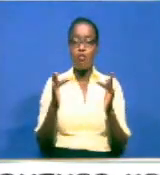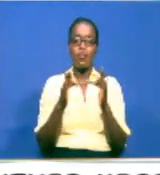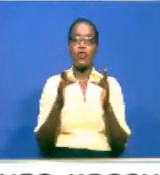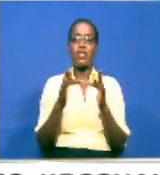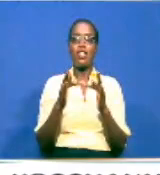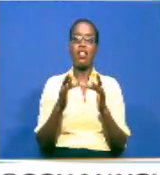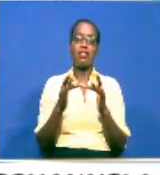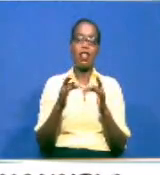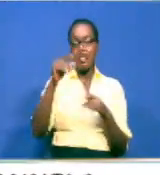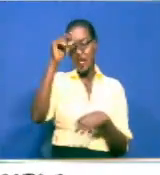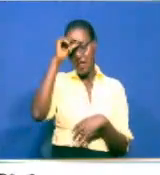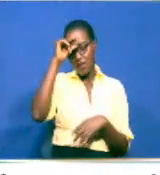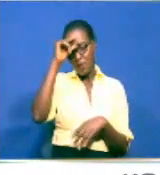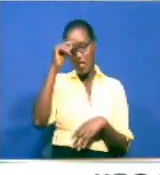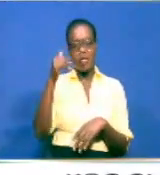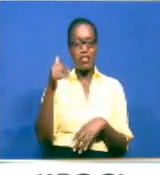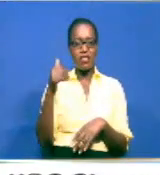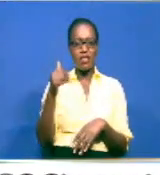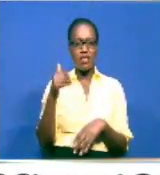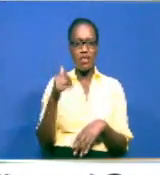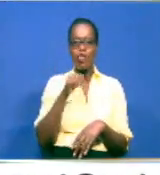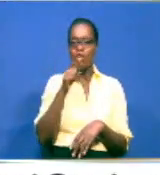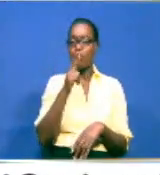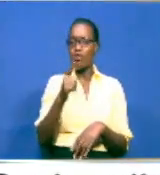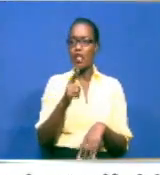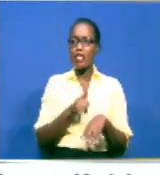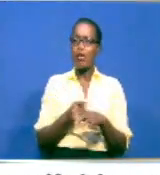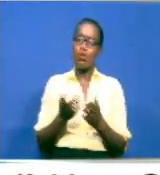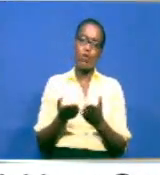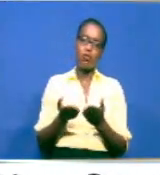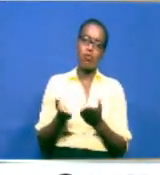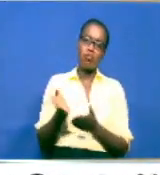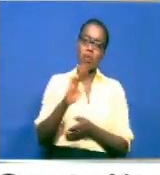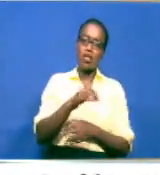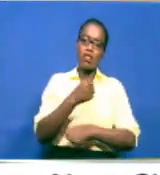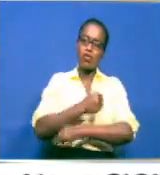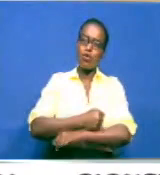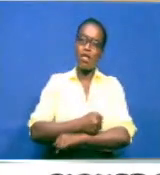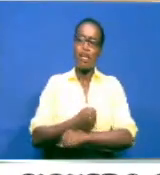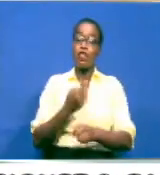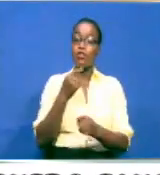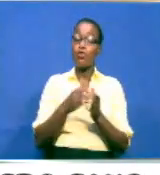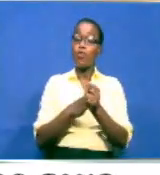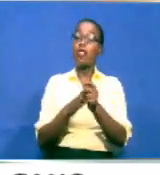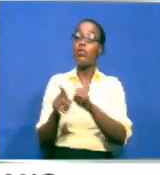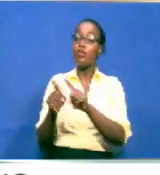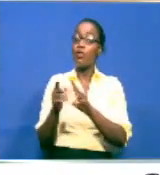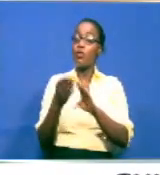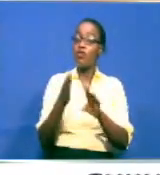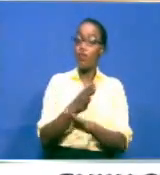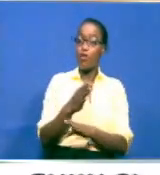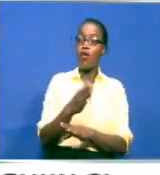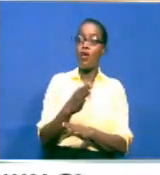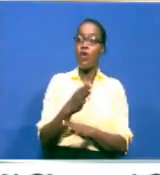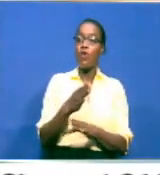courses. Mm-hmm. The government not quite sure when we will be resuming mm-hmm. school. So you will take us through that. But before that, we are